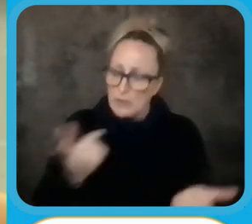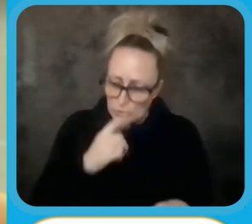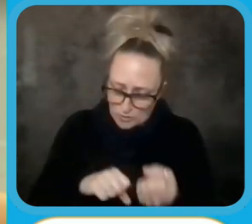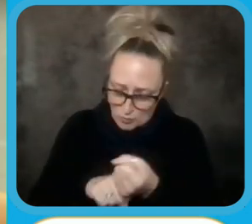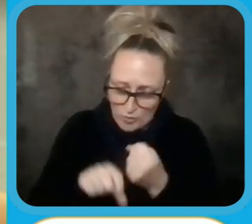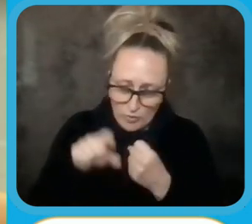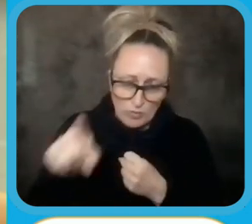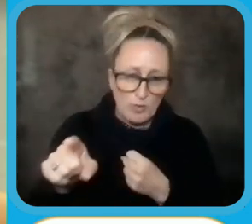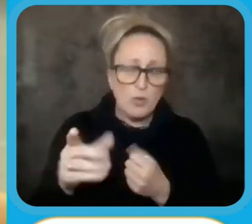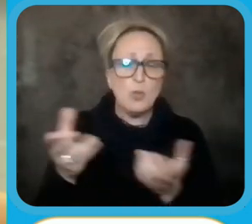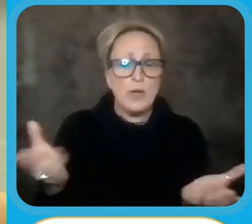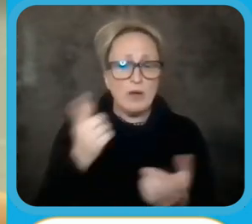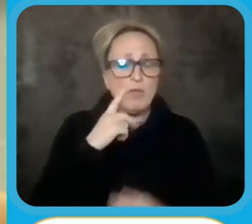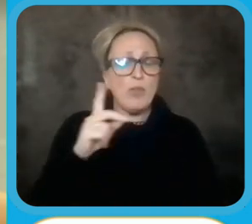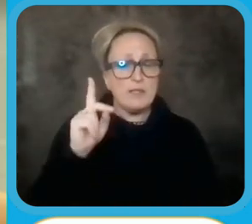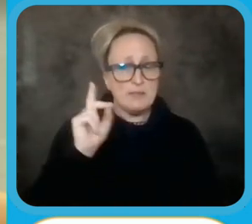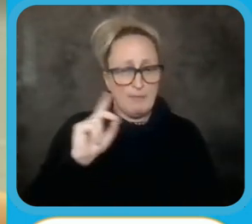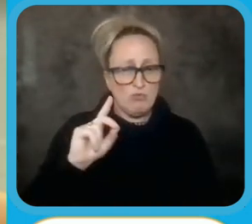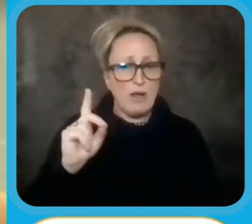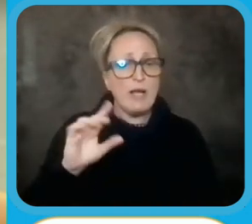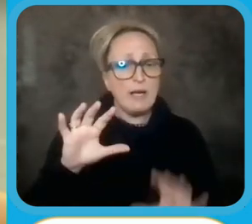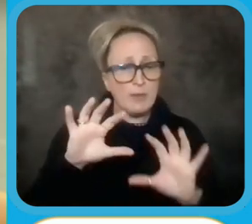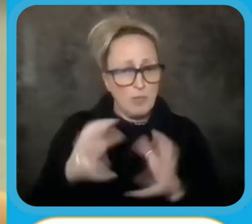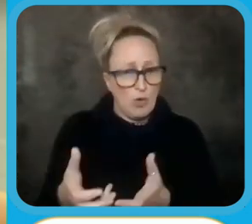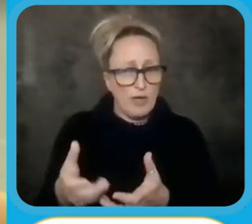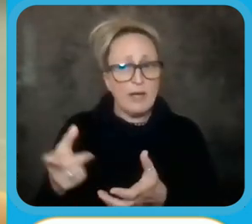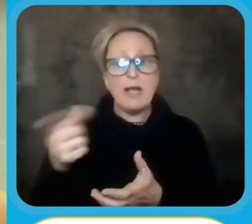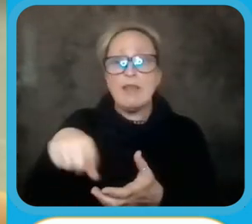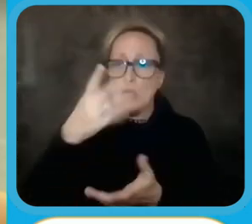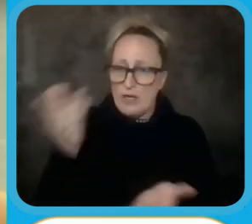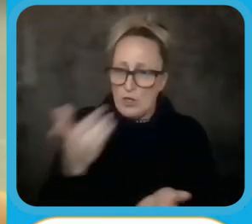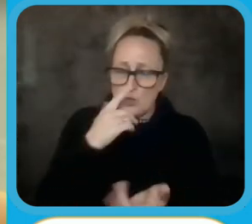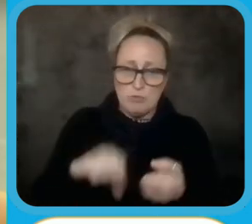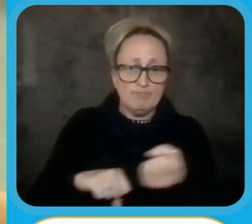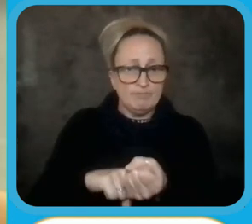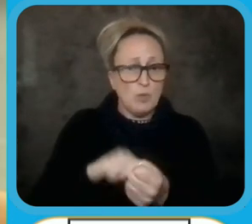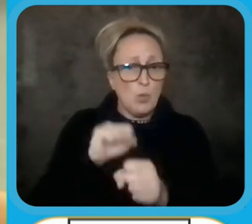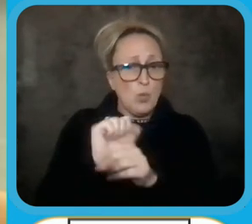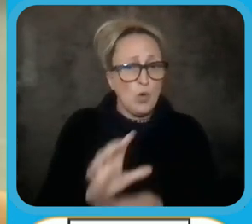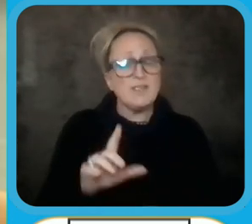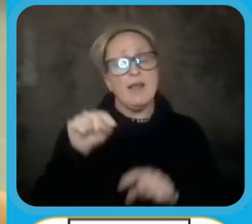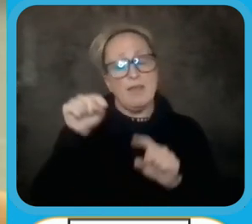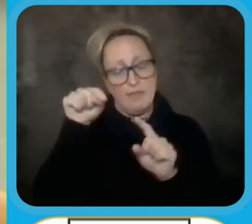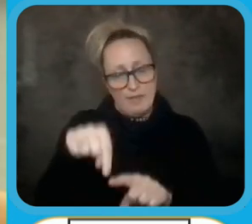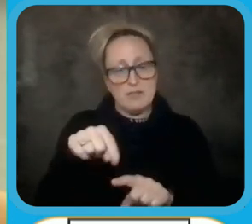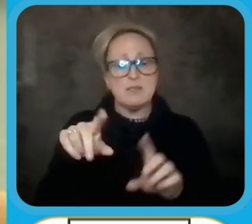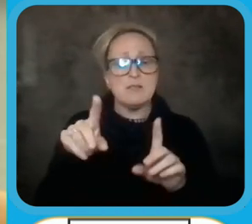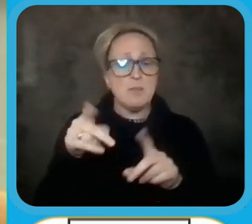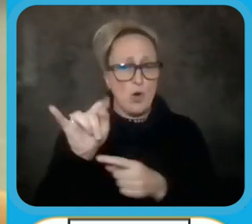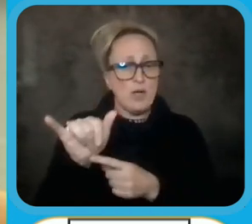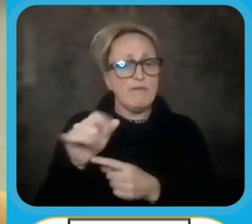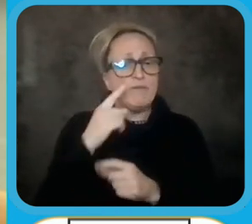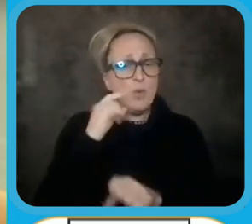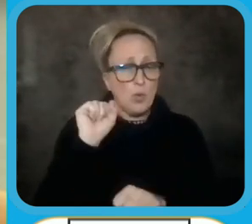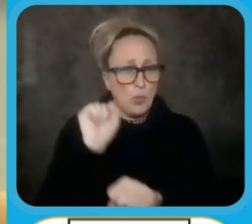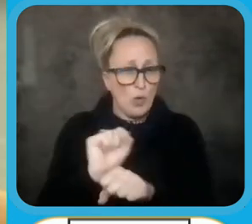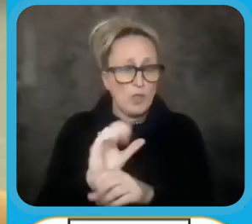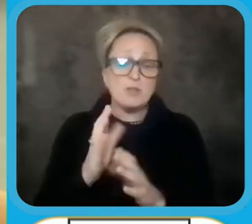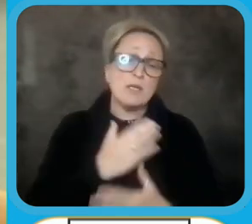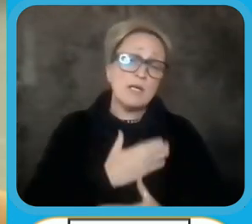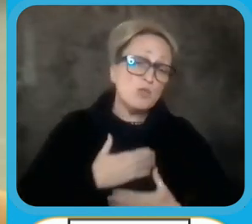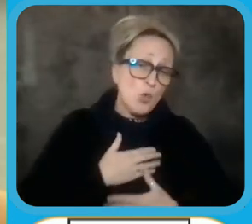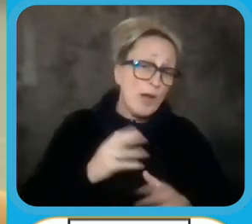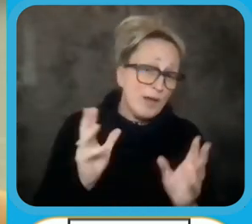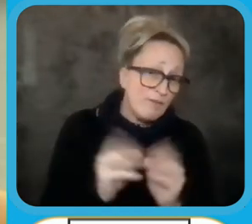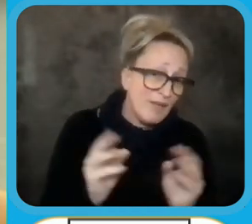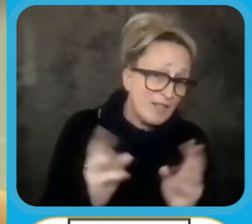here for the Democratic Party, and they are here for workers. This is the party of workers. Enjoy the convention,